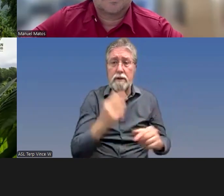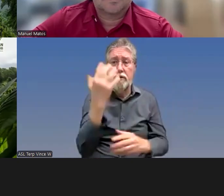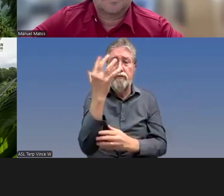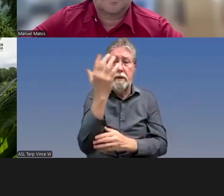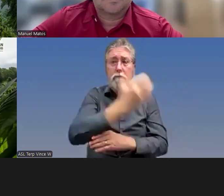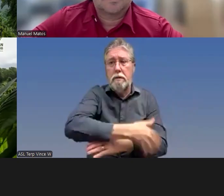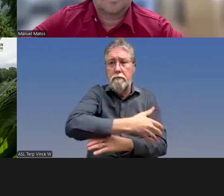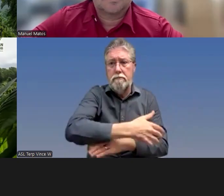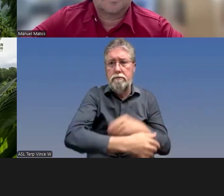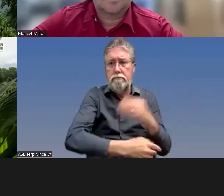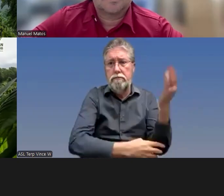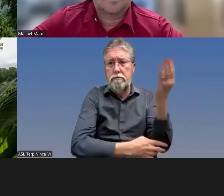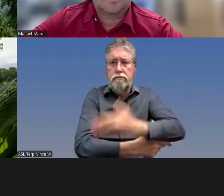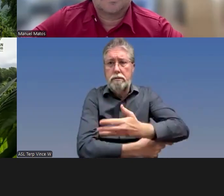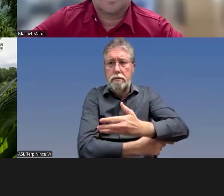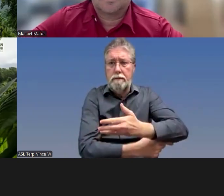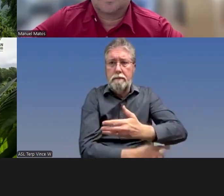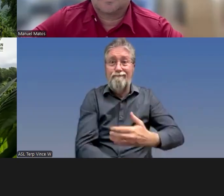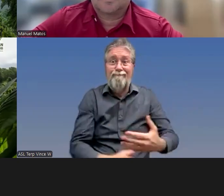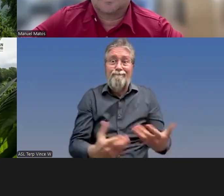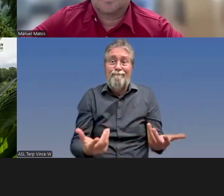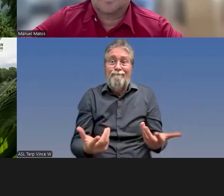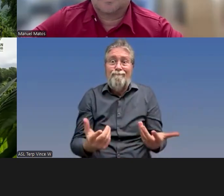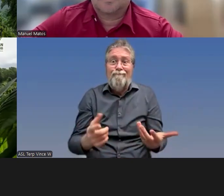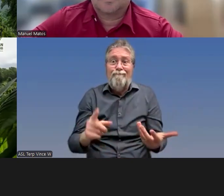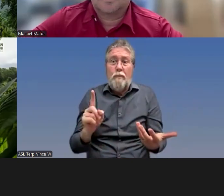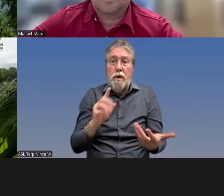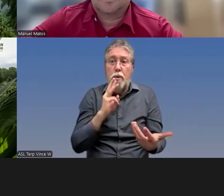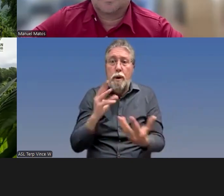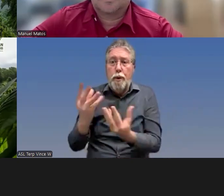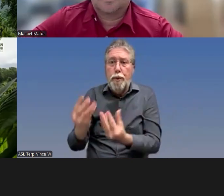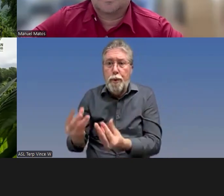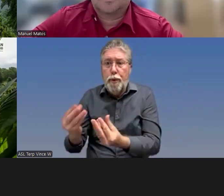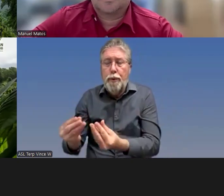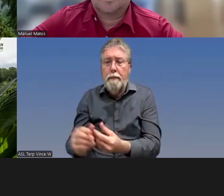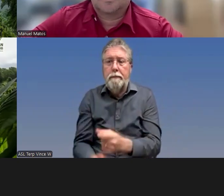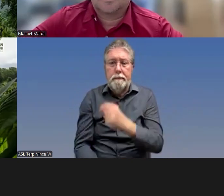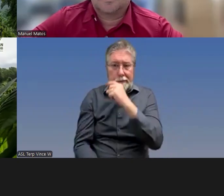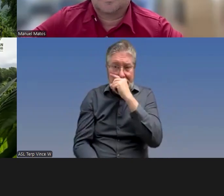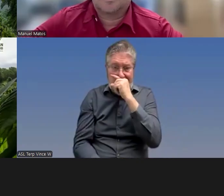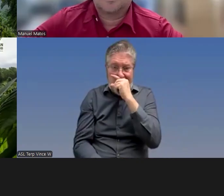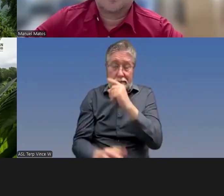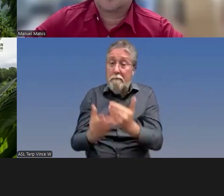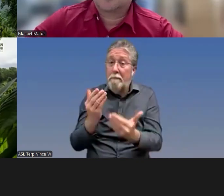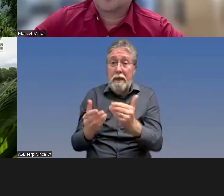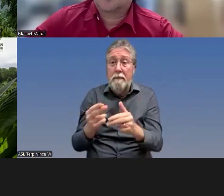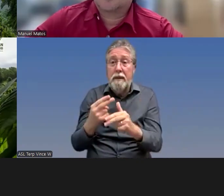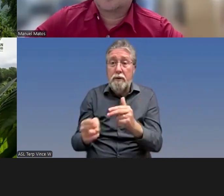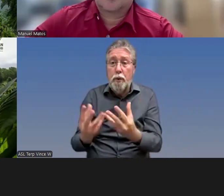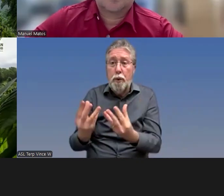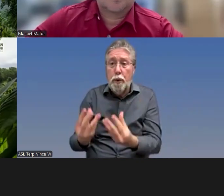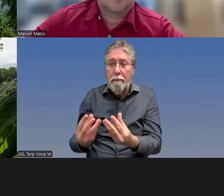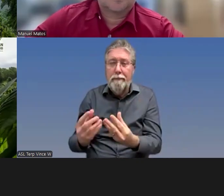forth, the areas that absorb water and store water, even if it's quick, if it's a short storage, like a